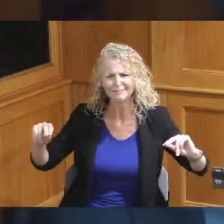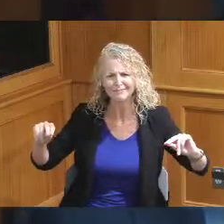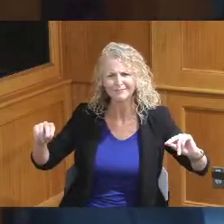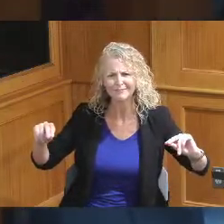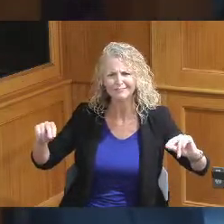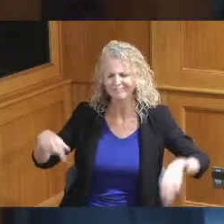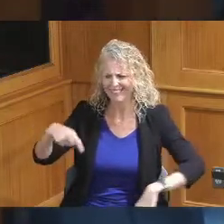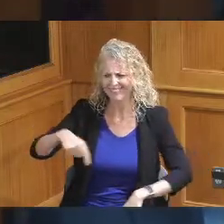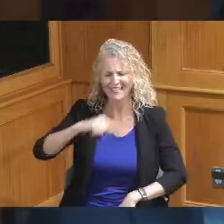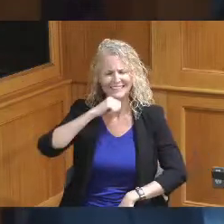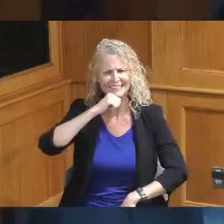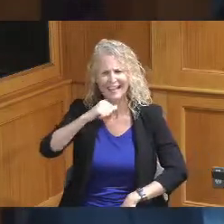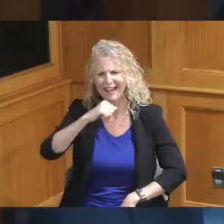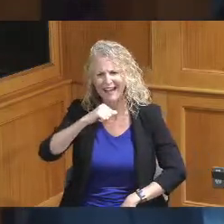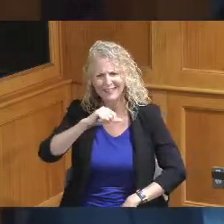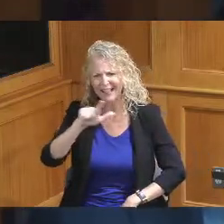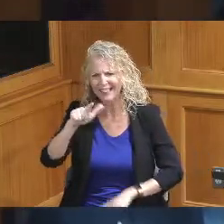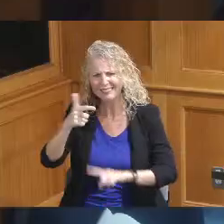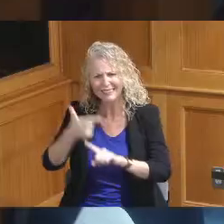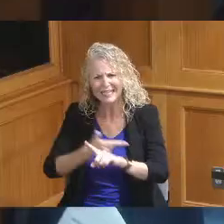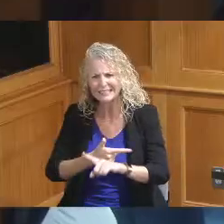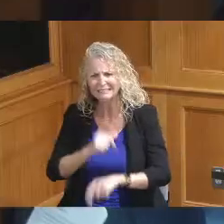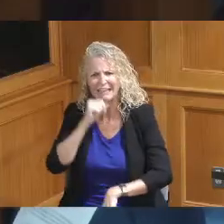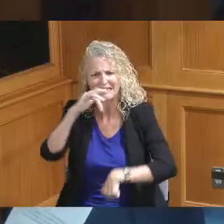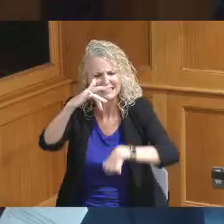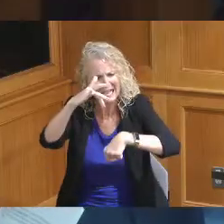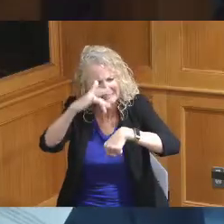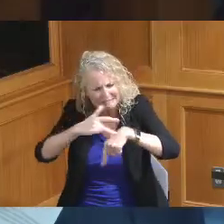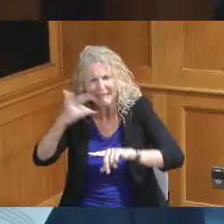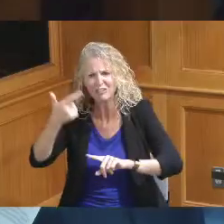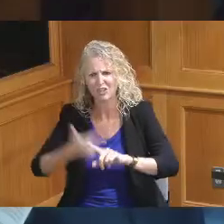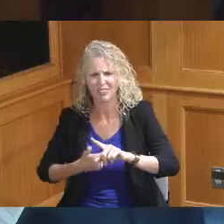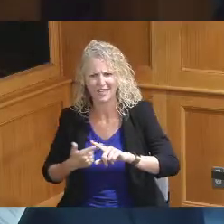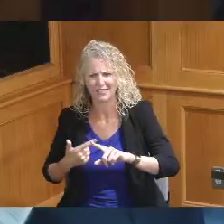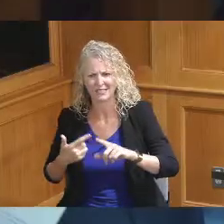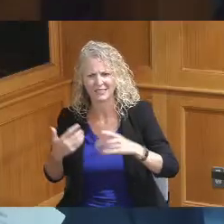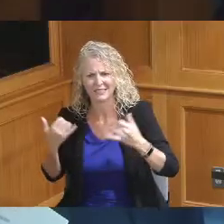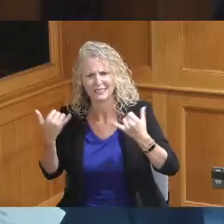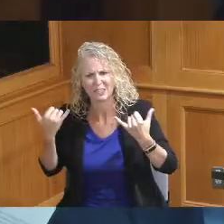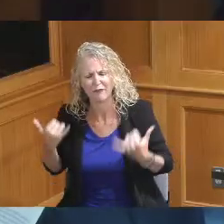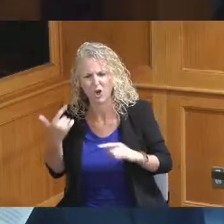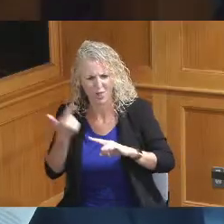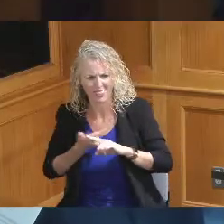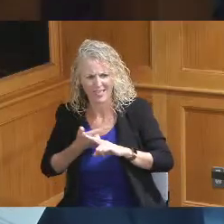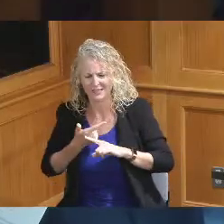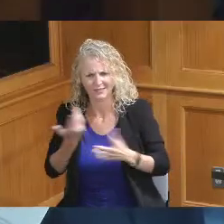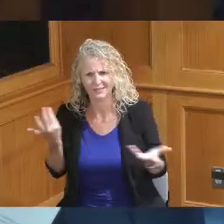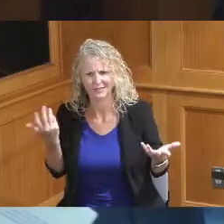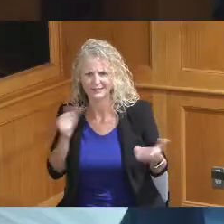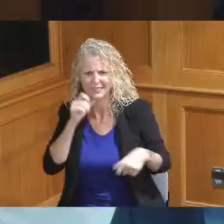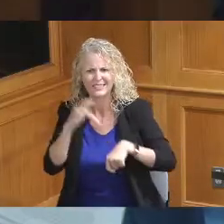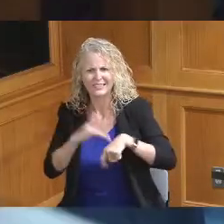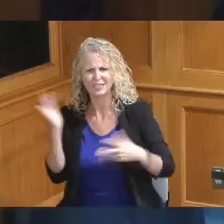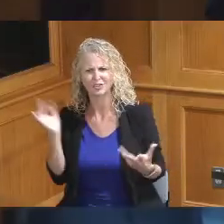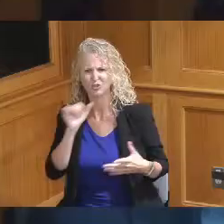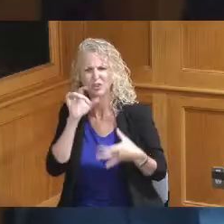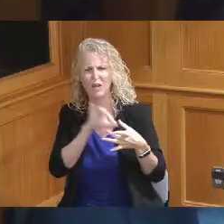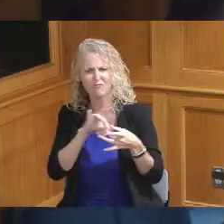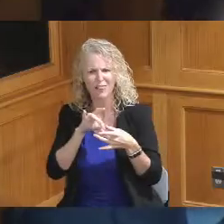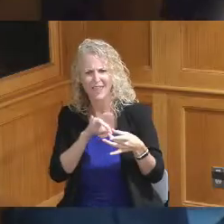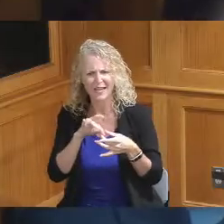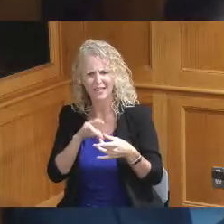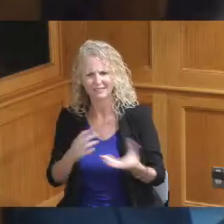or constructed to alter the terms of the current lease or